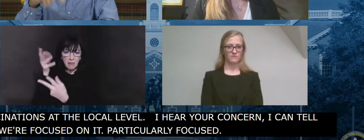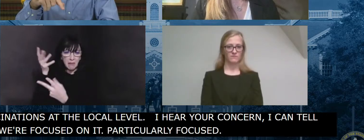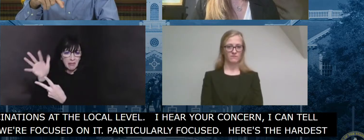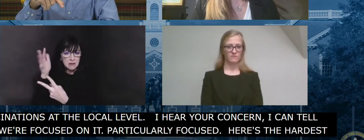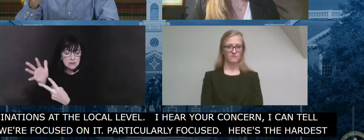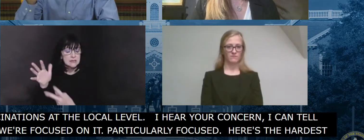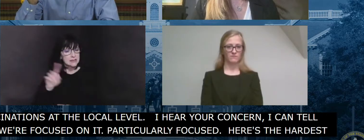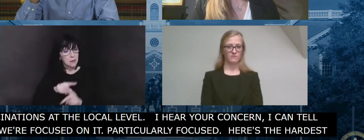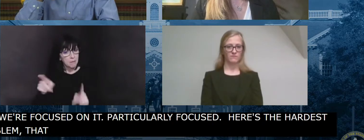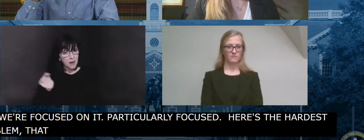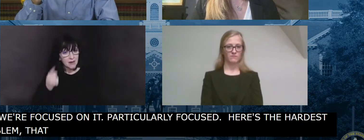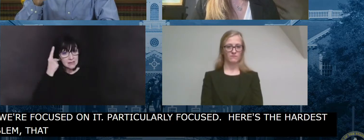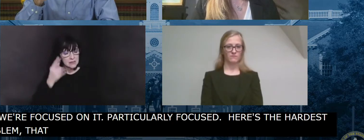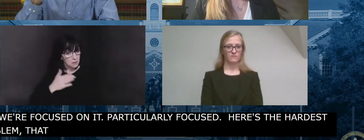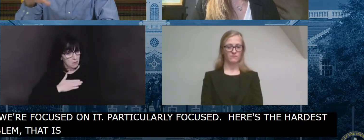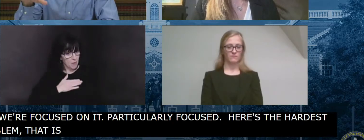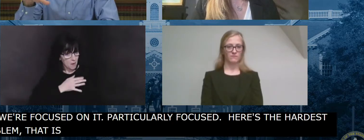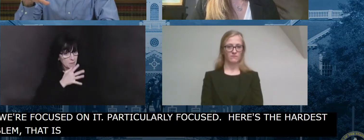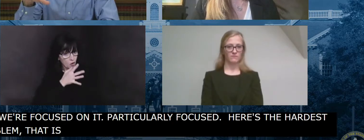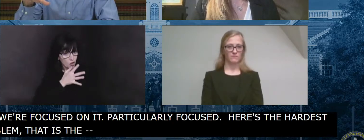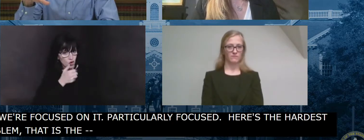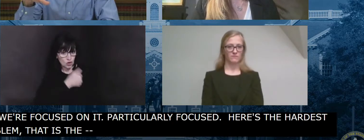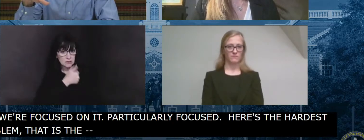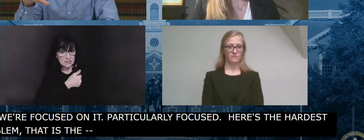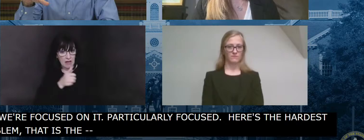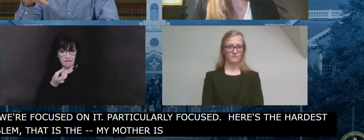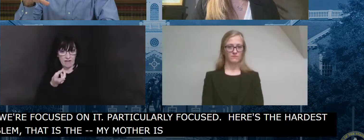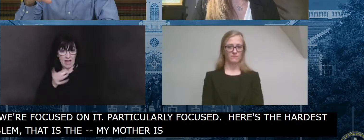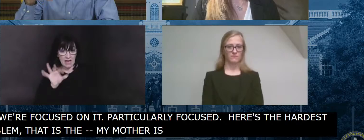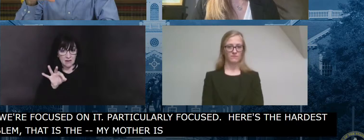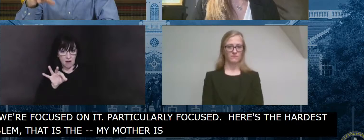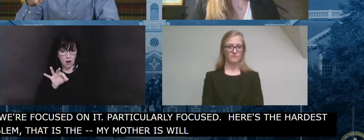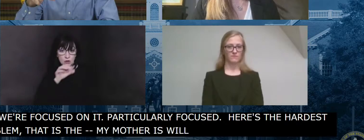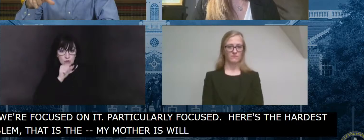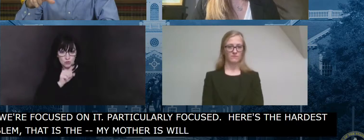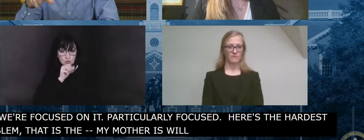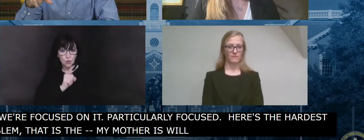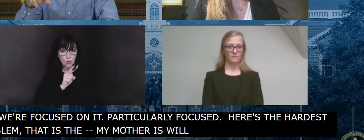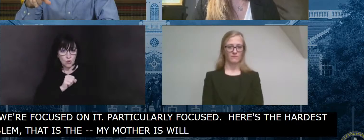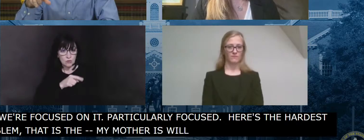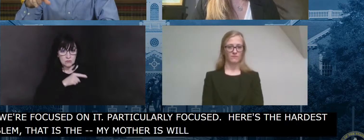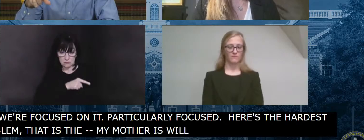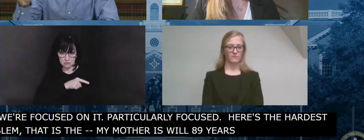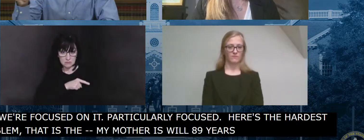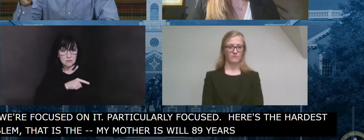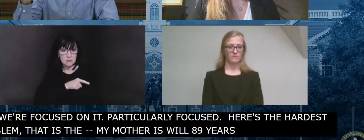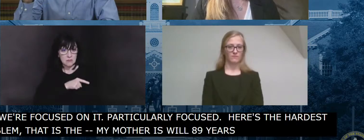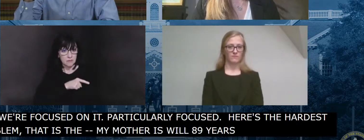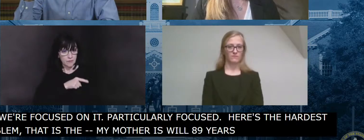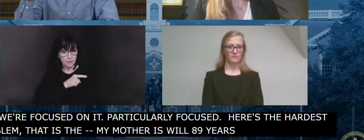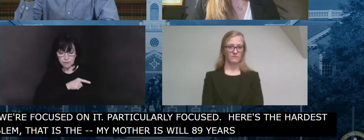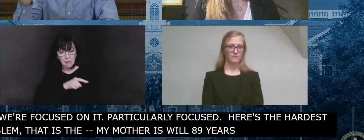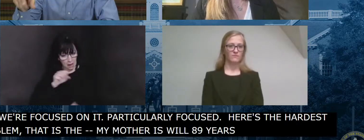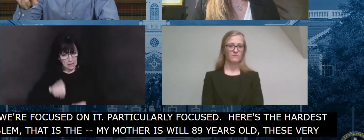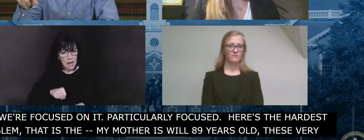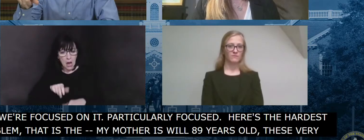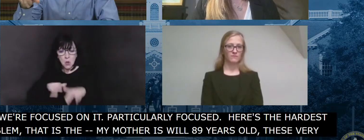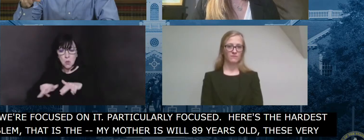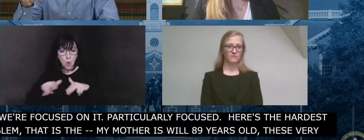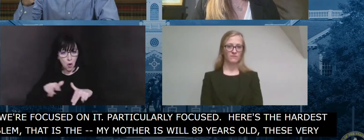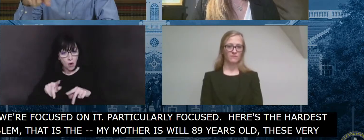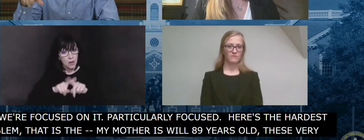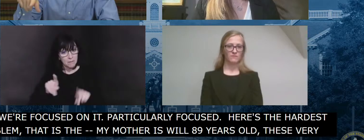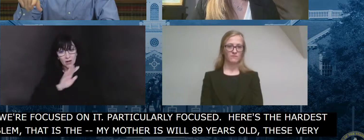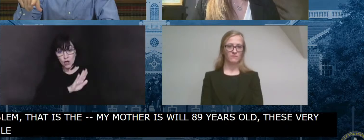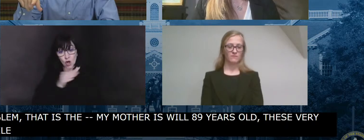the seniors. My mother's 89 years old, but she's very mobile. She's not the biggest challenge. Her neighbor